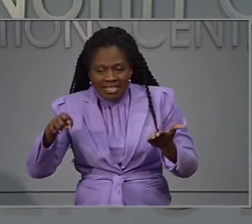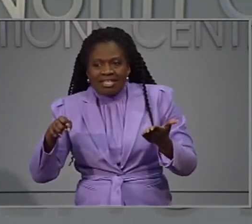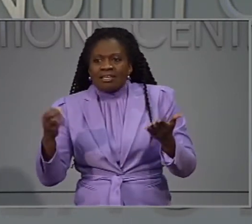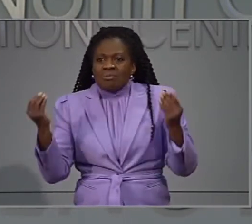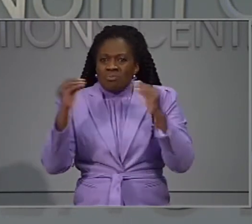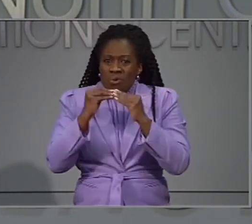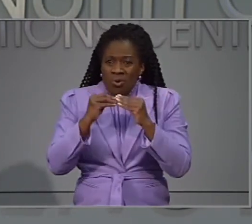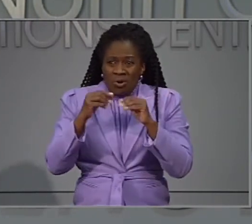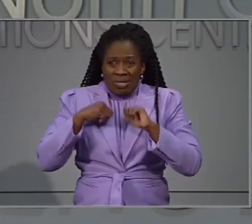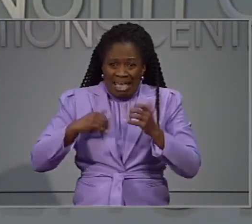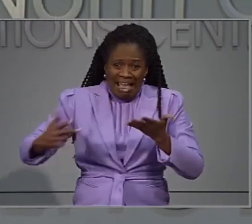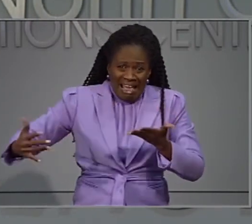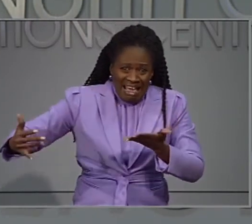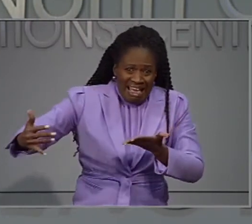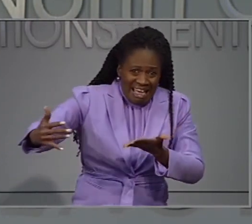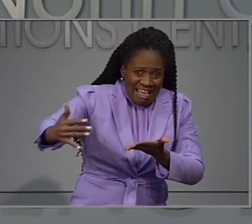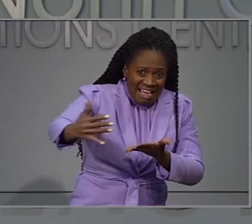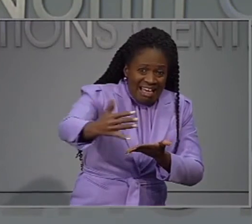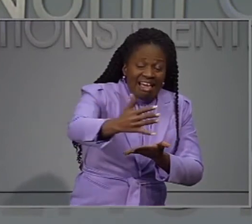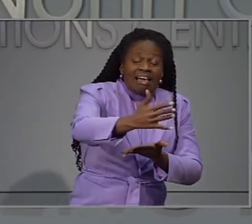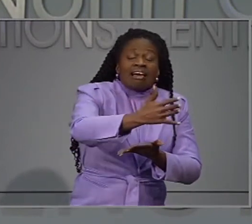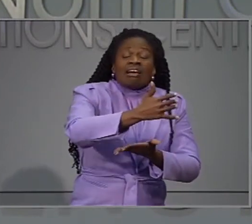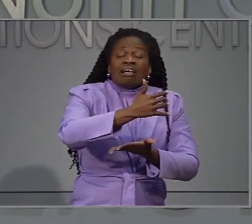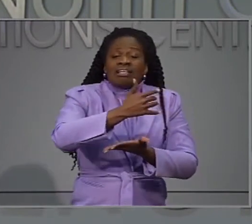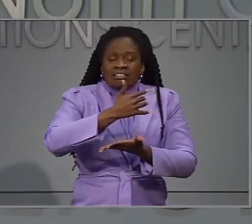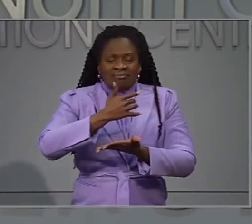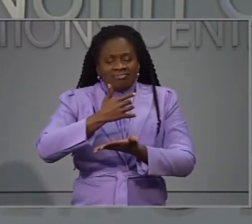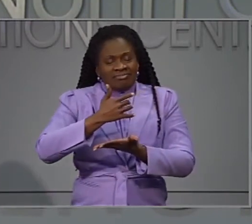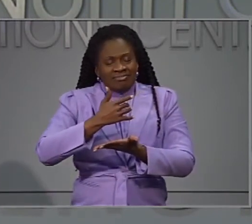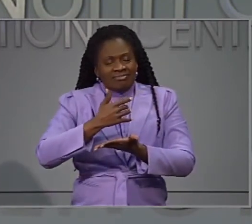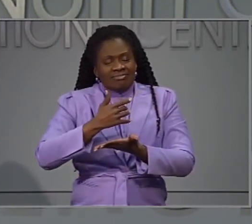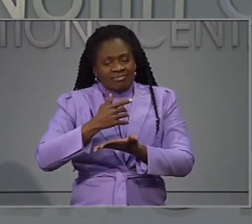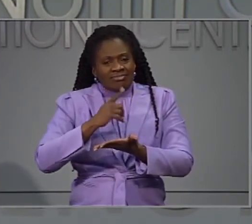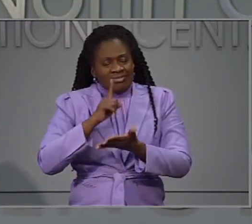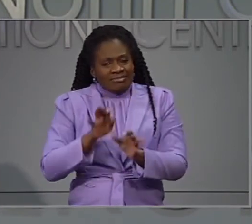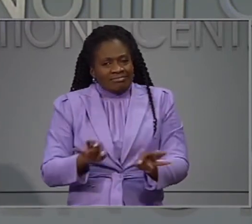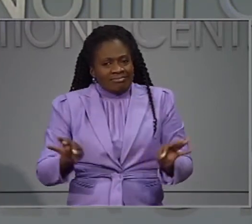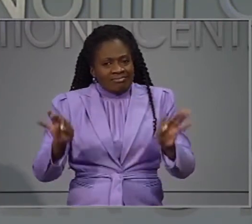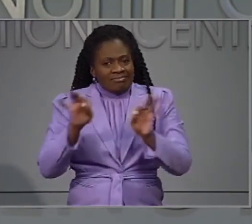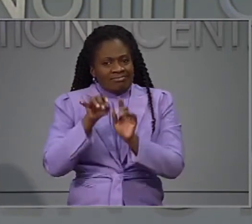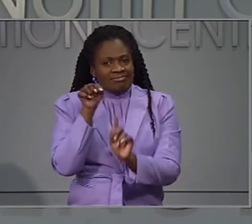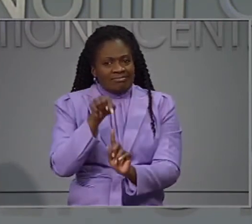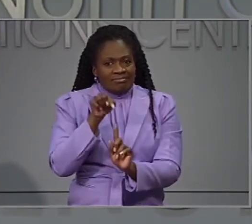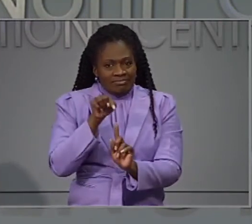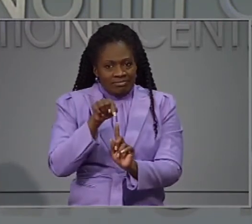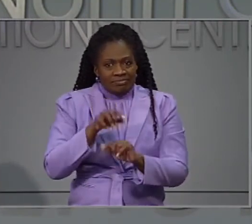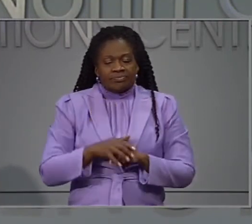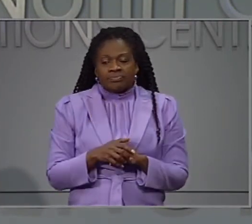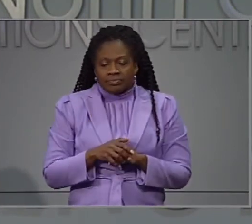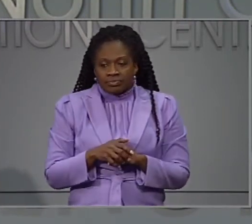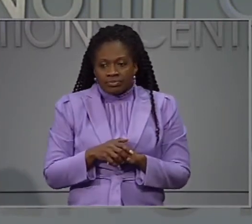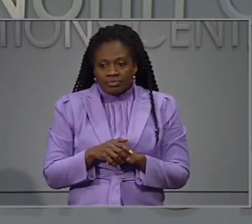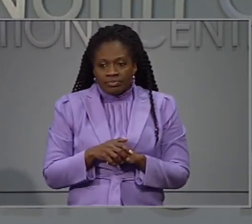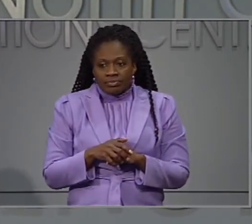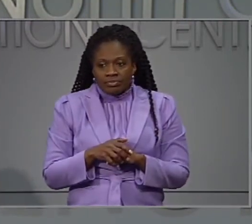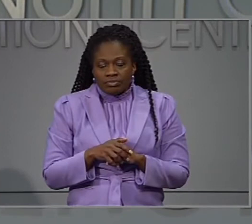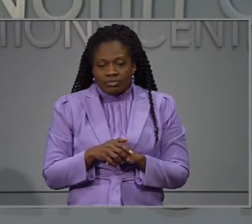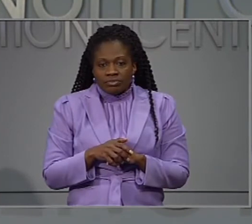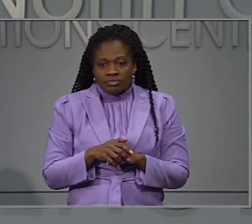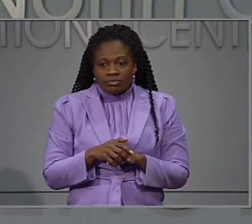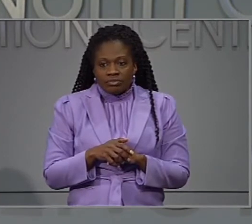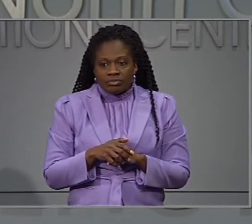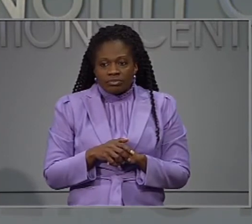we possibly can, is truly important. As for the